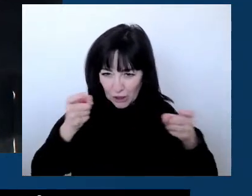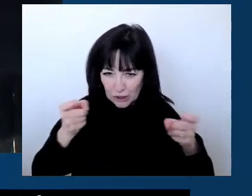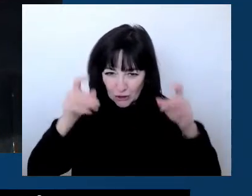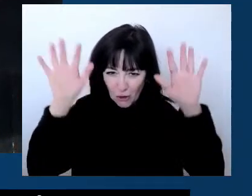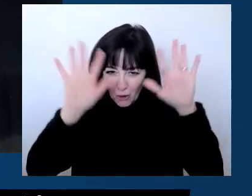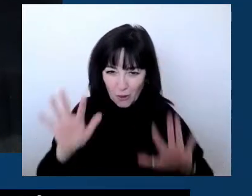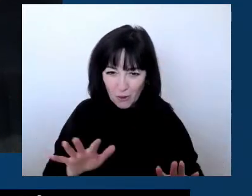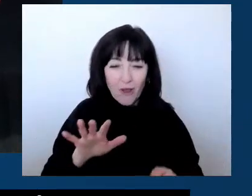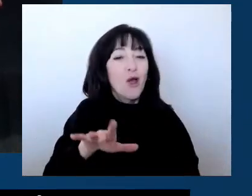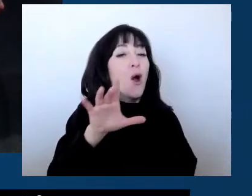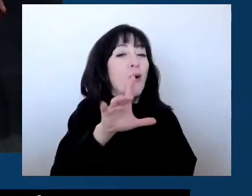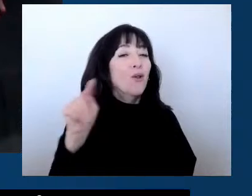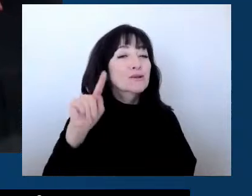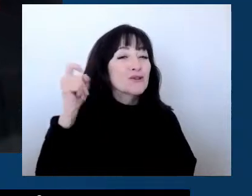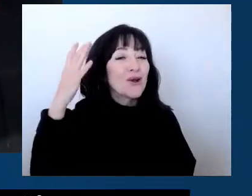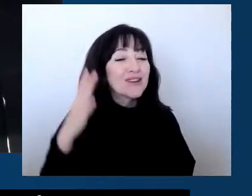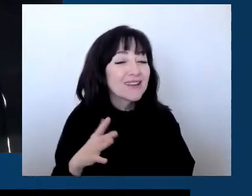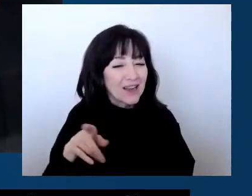Lieutenant Governor. Okay, good to know.